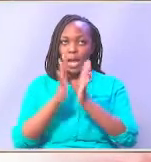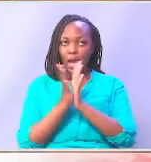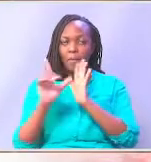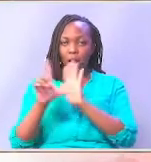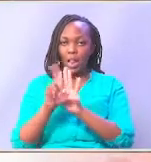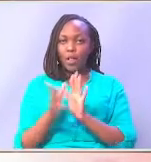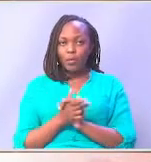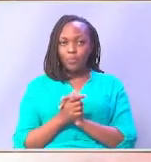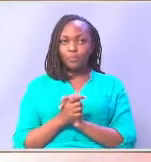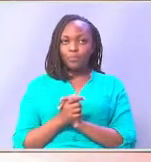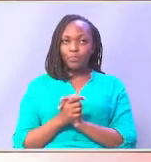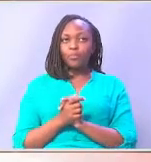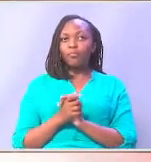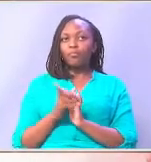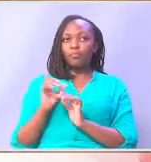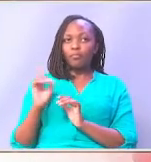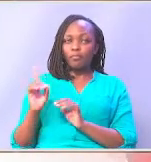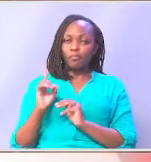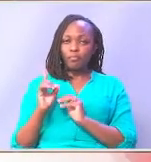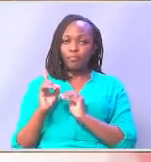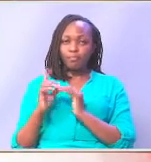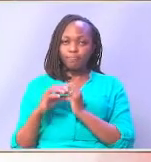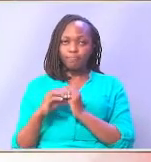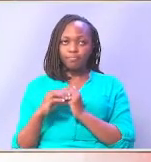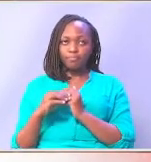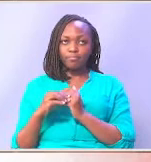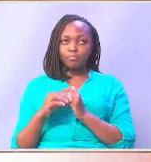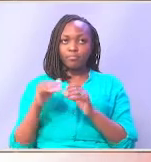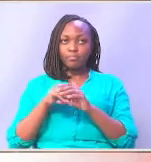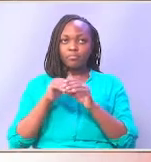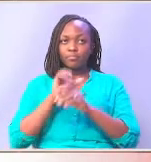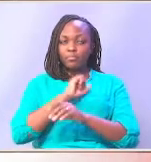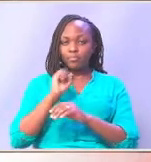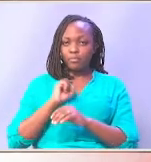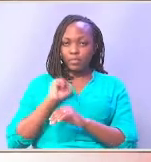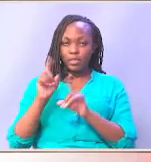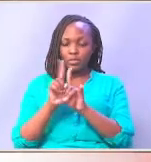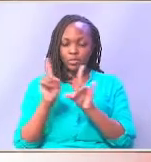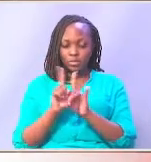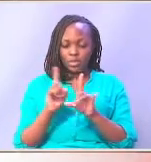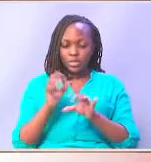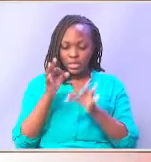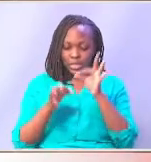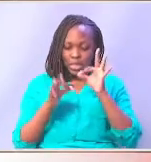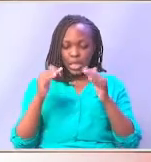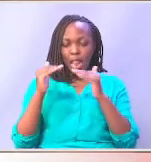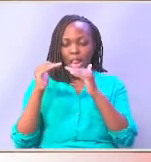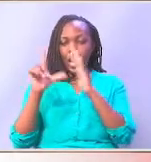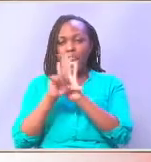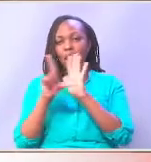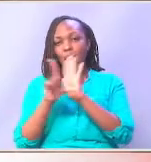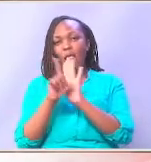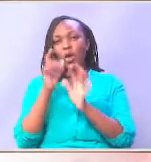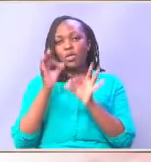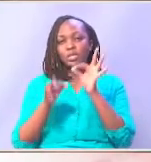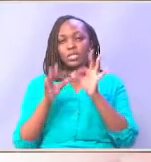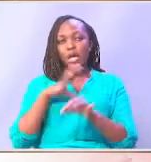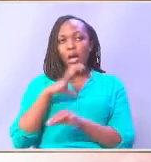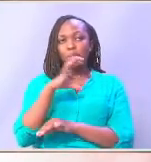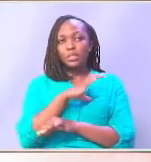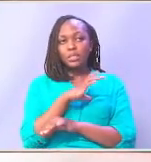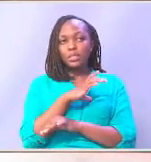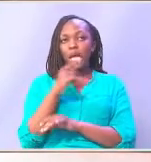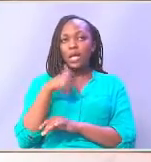Bill 2021 undergoes public participation in the Senate Justice and Legal Affairs Committee, the much awaited is to see if